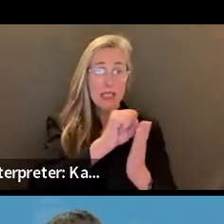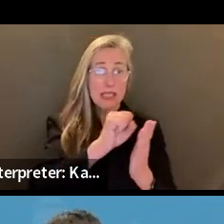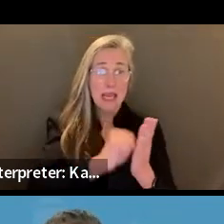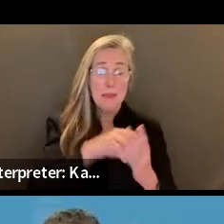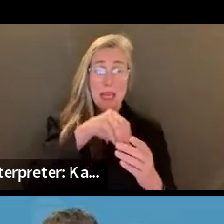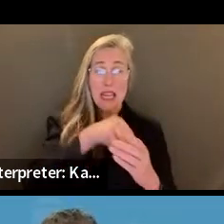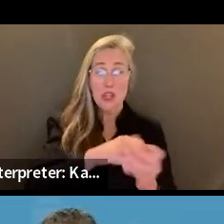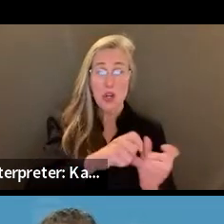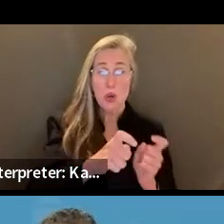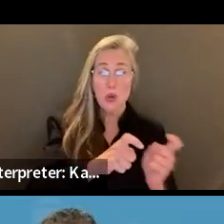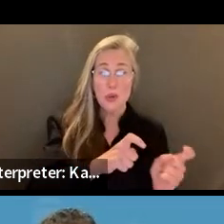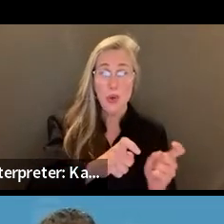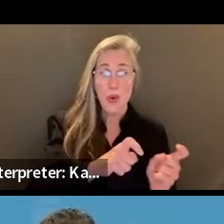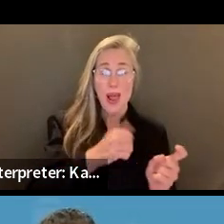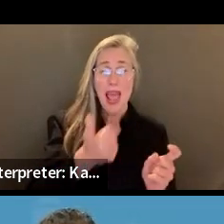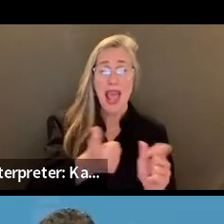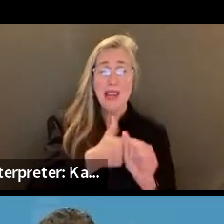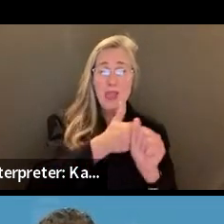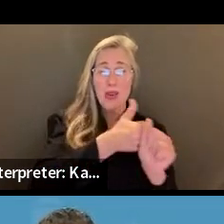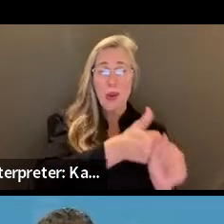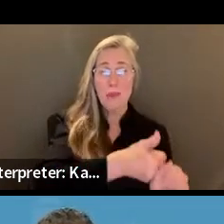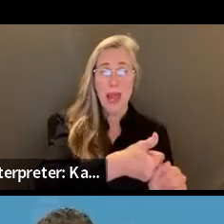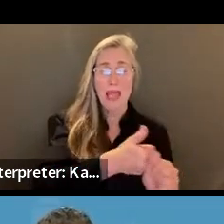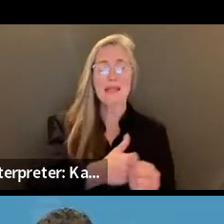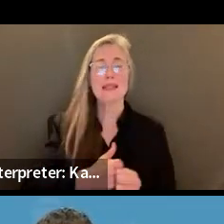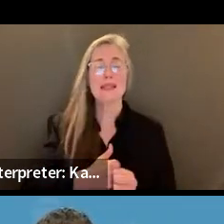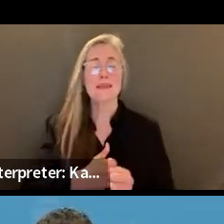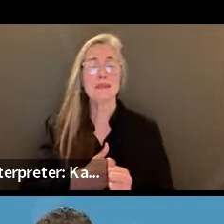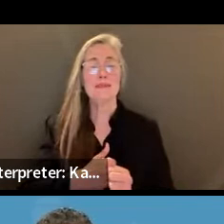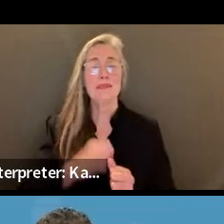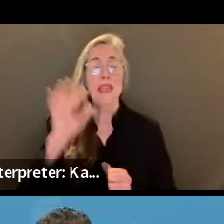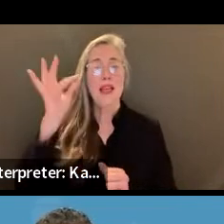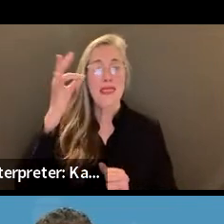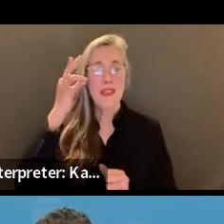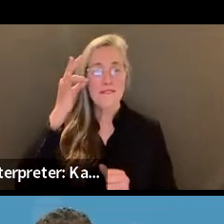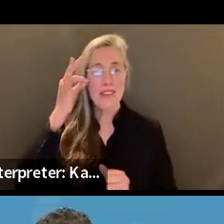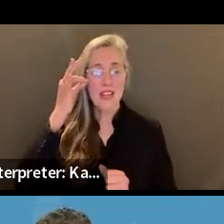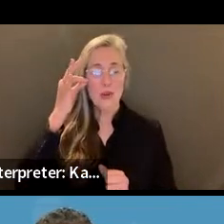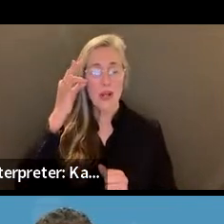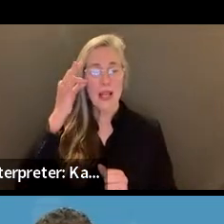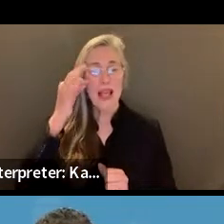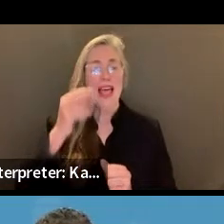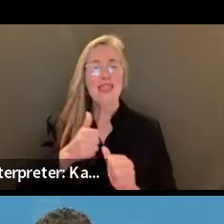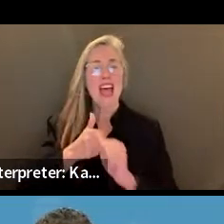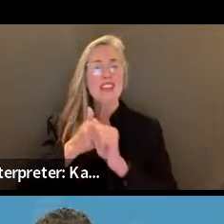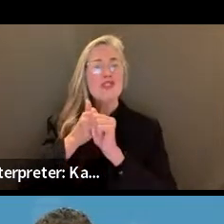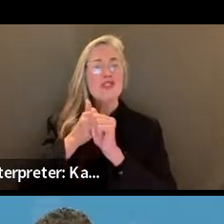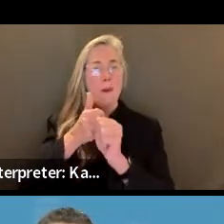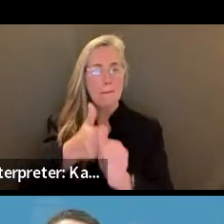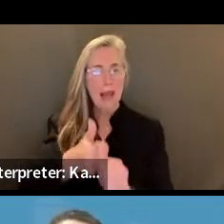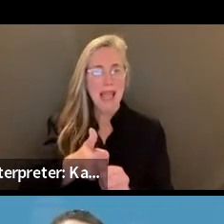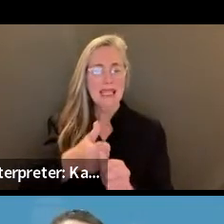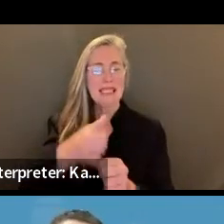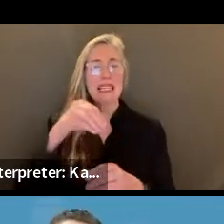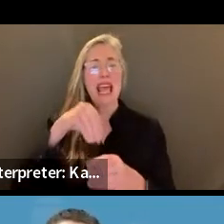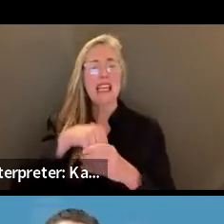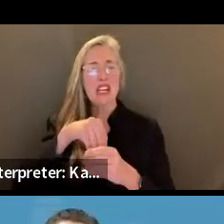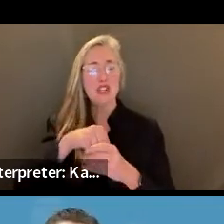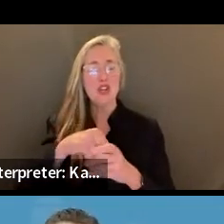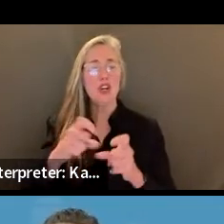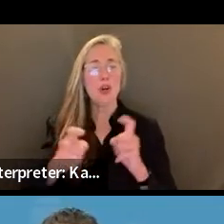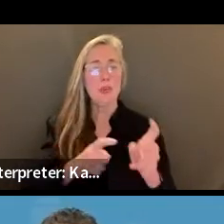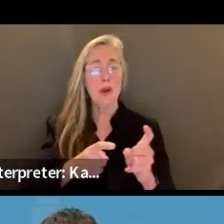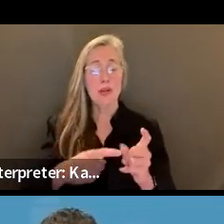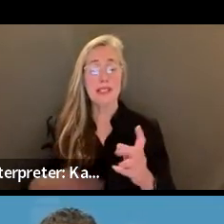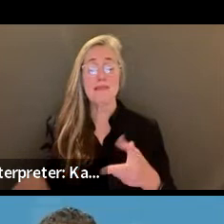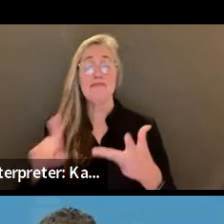and other compliance, the federal awards, which is compliance and internal controls, as well as the state compliance,